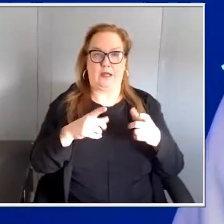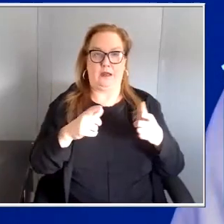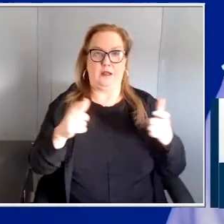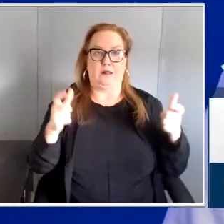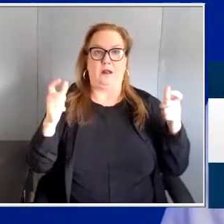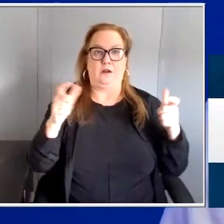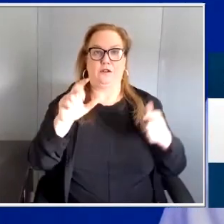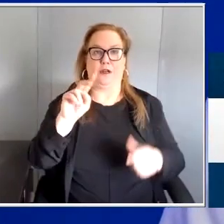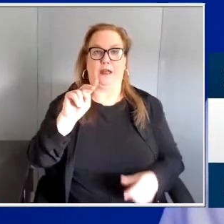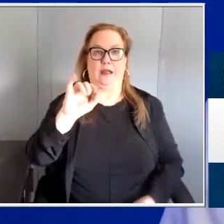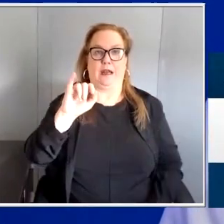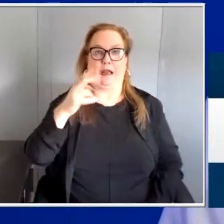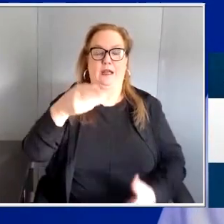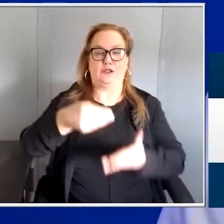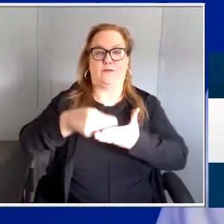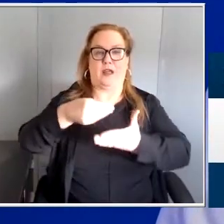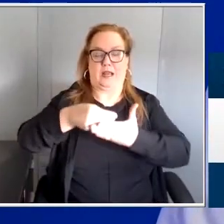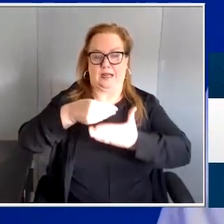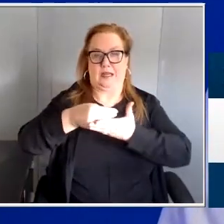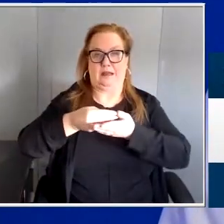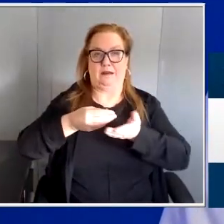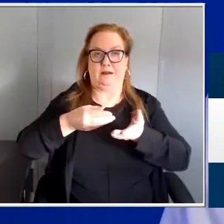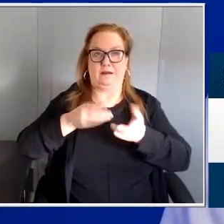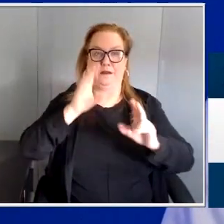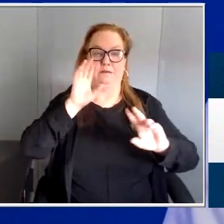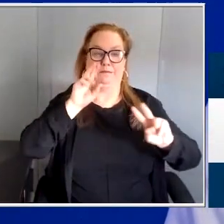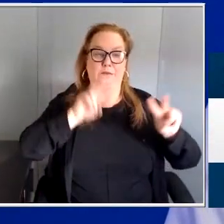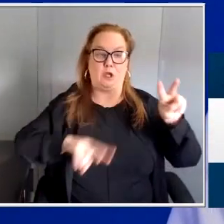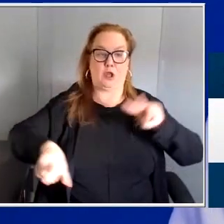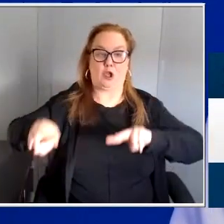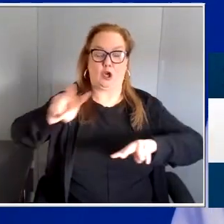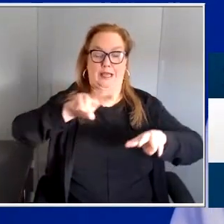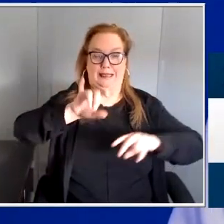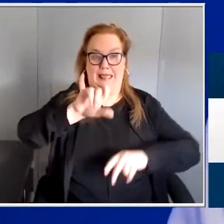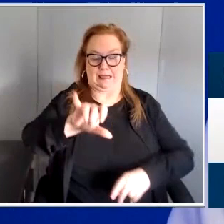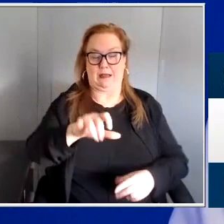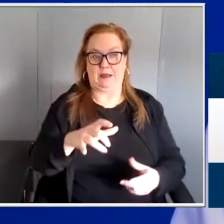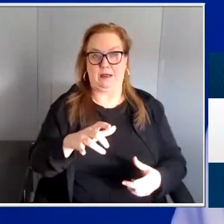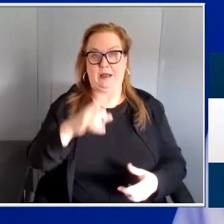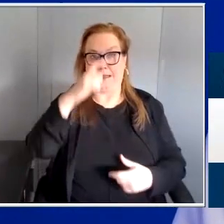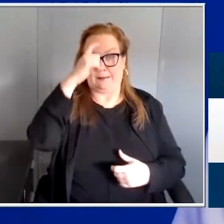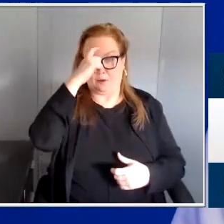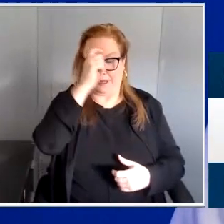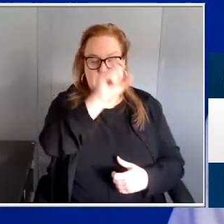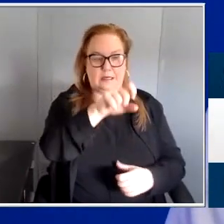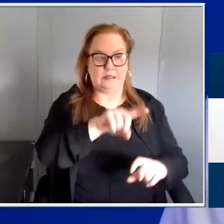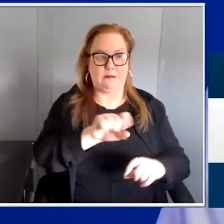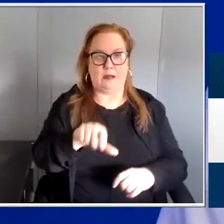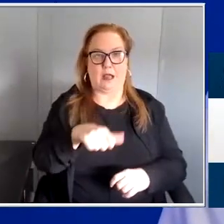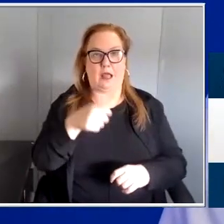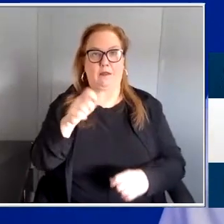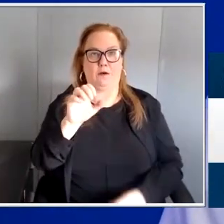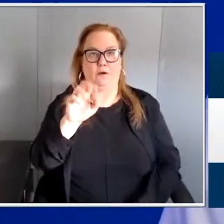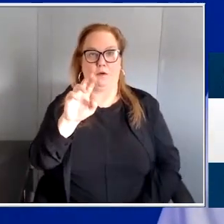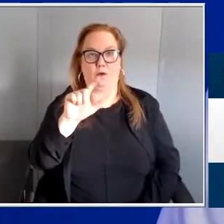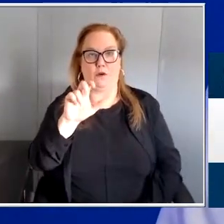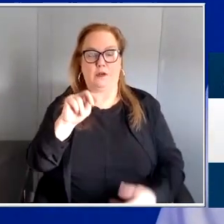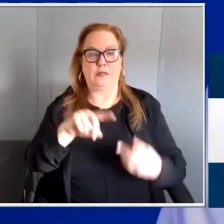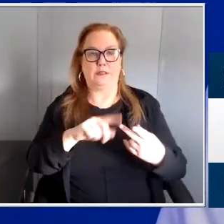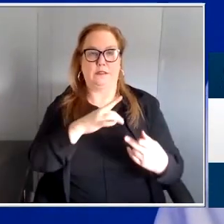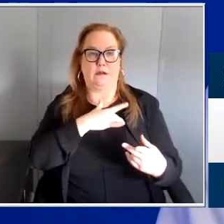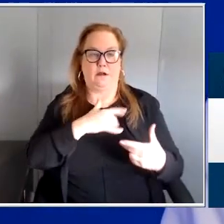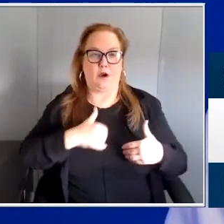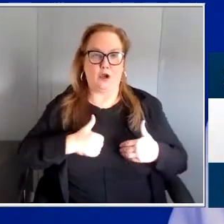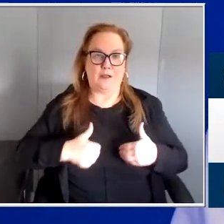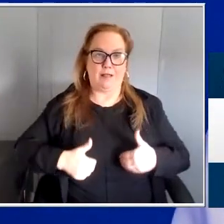NIH funding to go ahead and look at the mechanisms for that, not only the brain, but also other organs such as the heart and the lungs